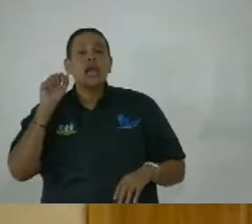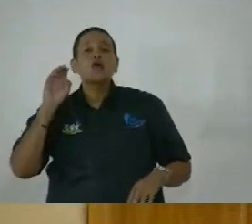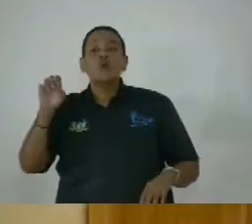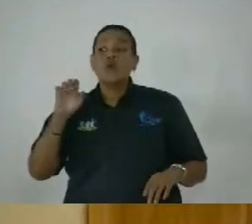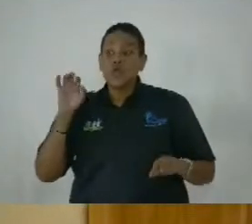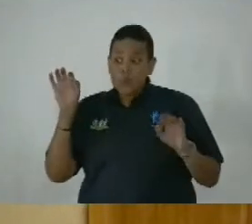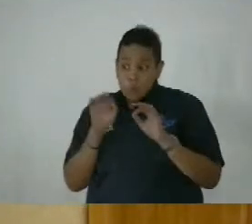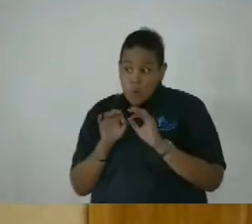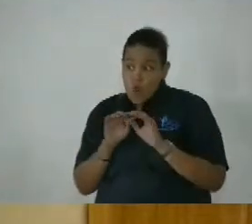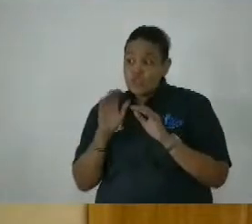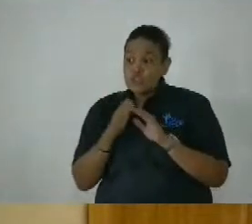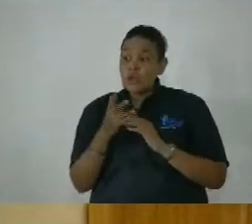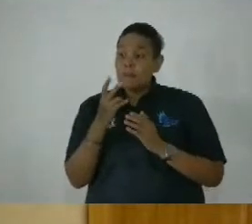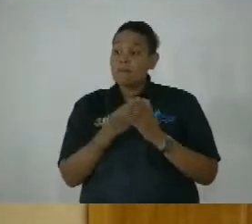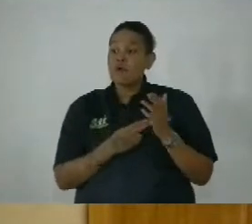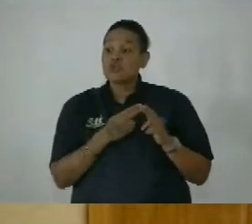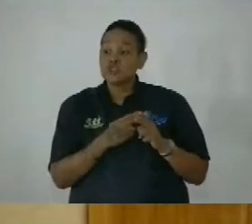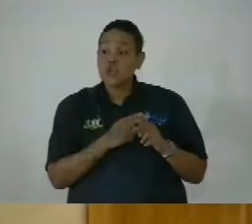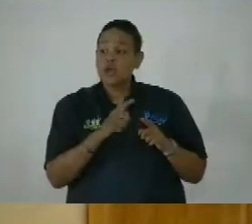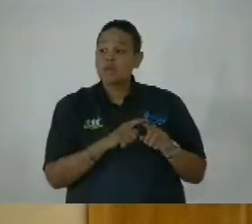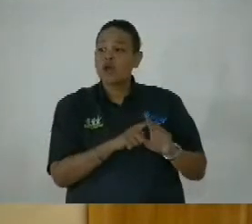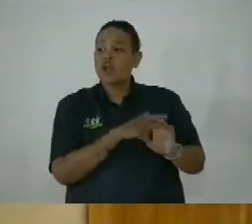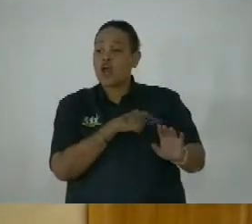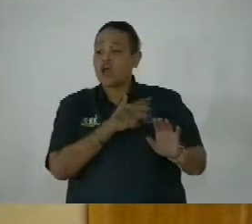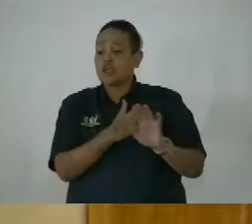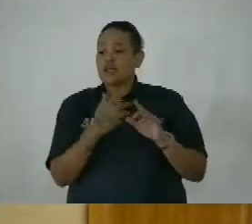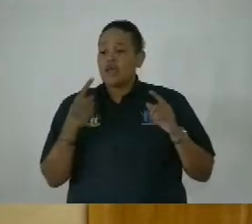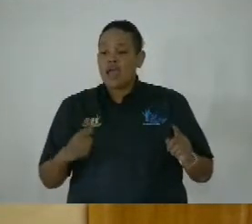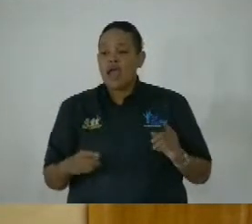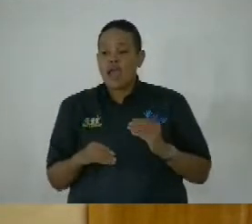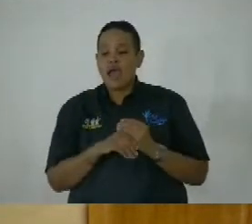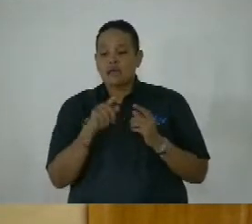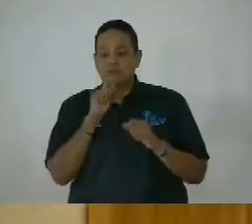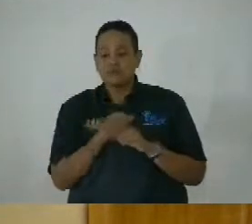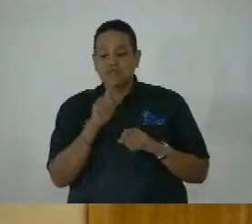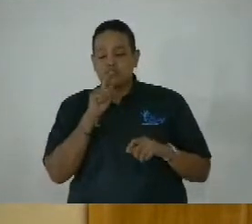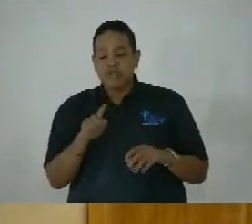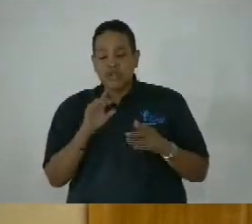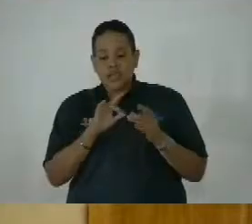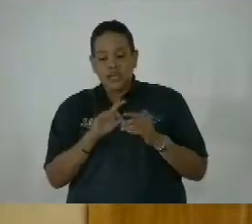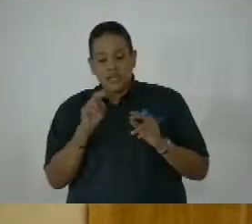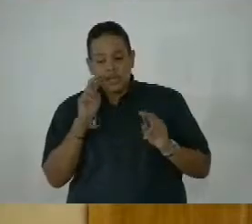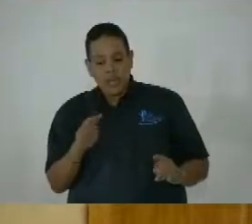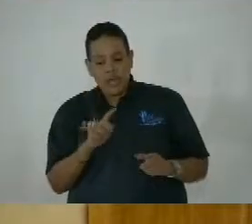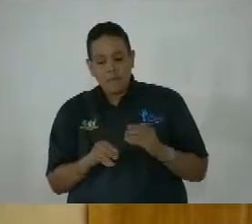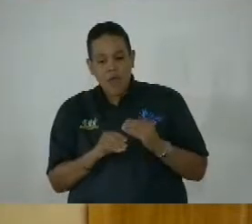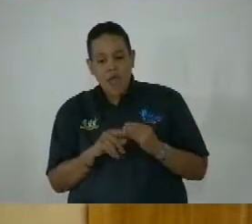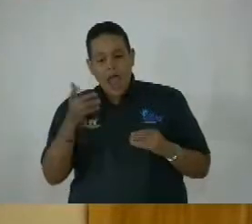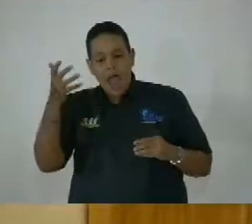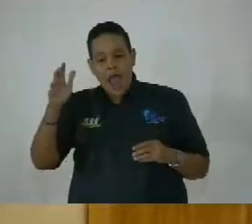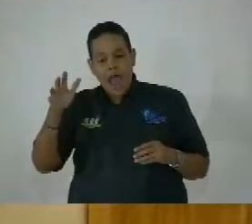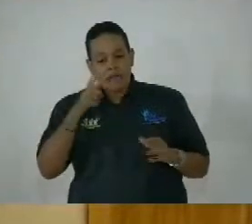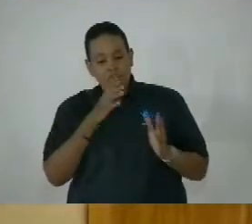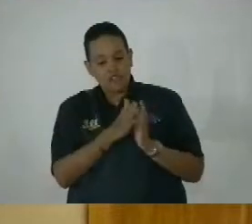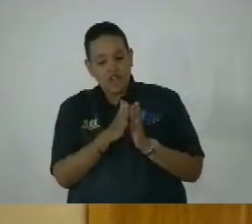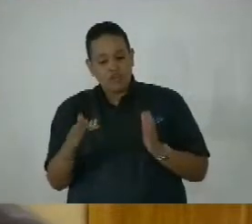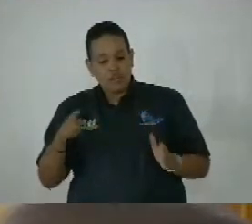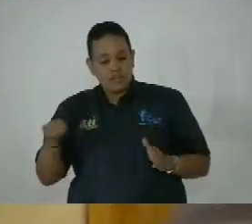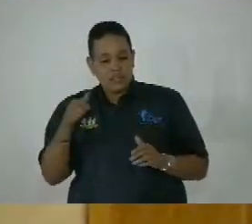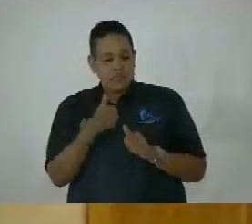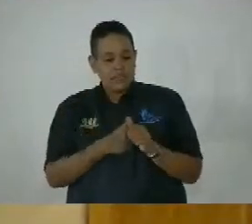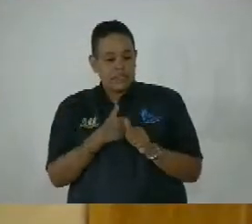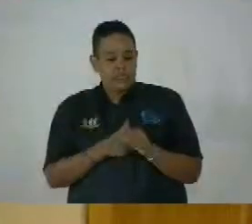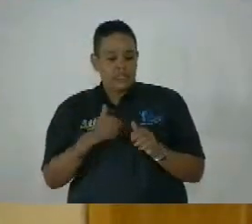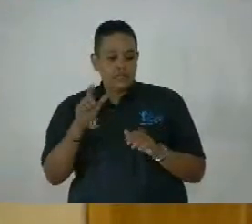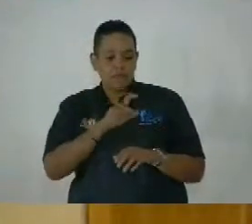emergency in Jamaica over both short and long term. The results were compelling. On average, across each police division, there